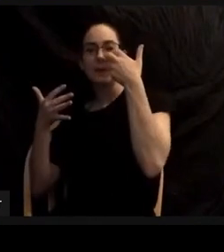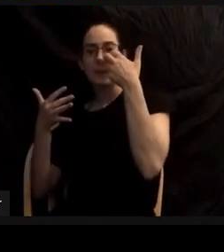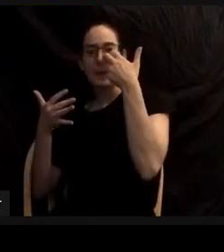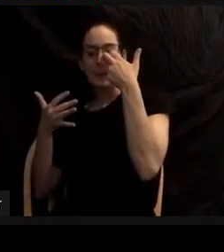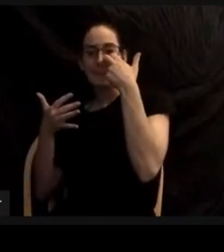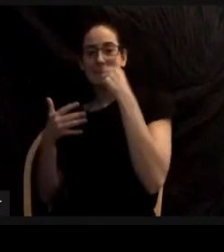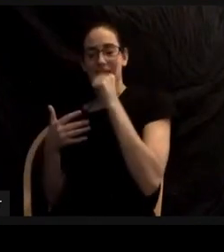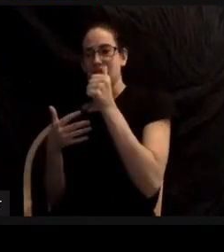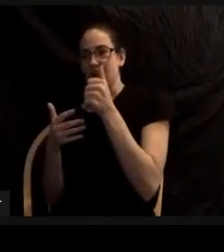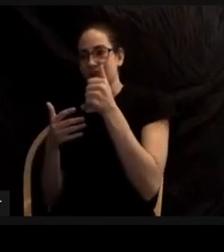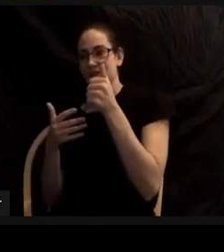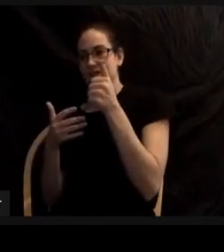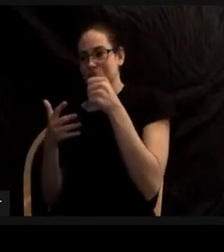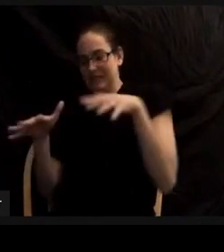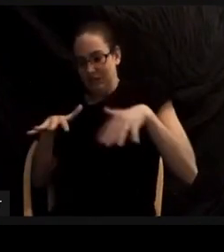rocking back and forth on my clown shoes.